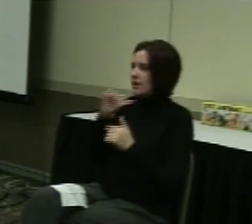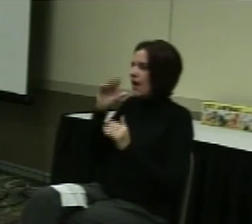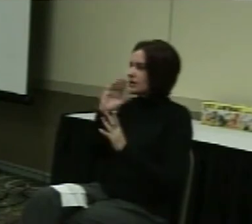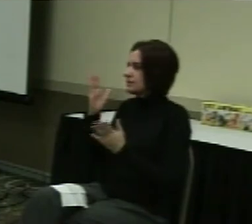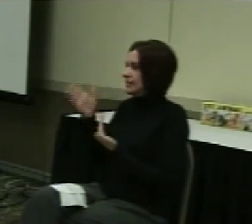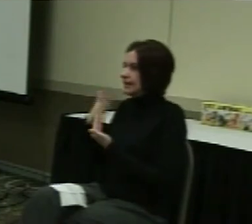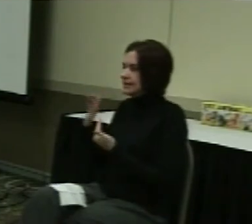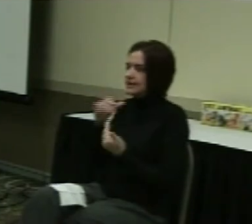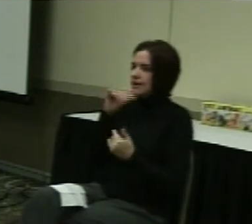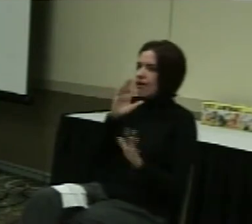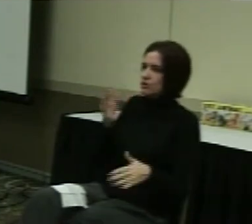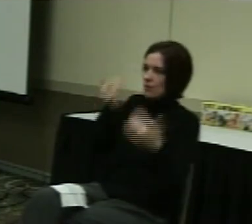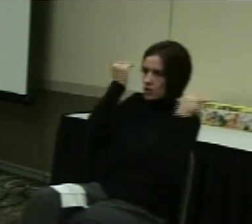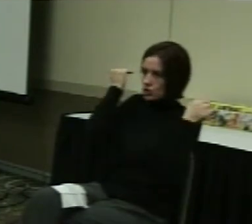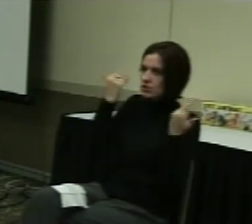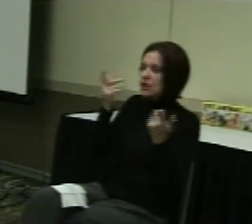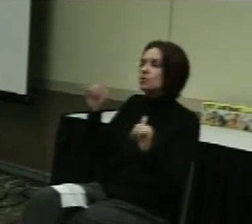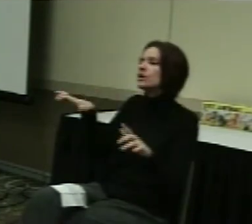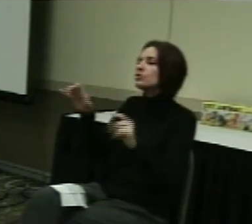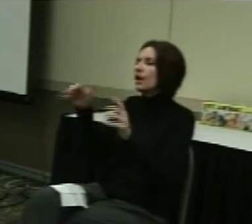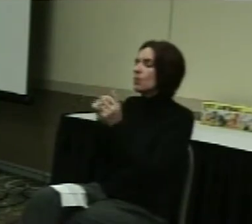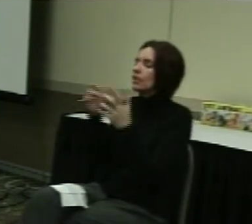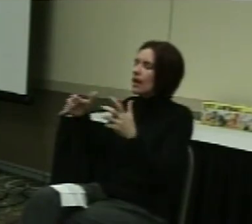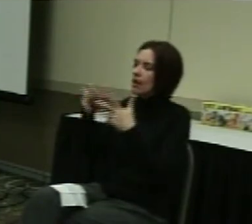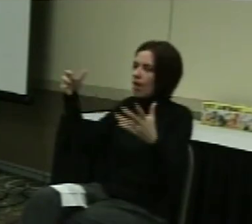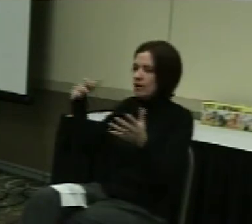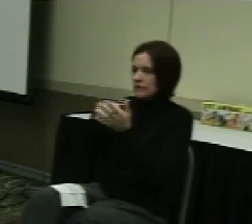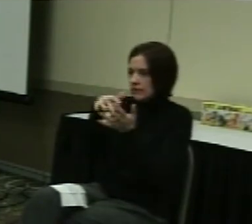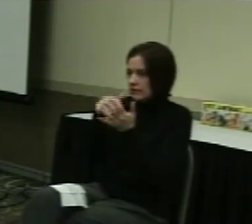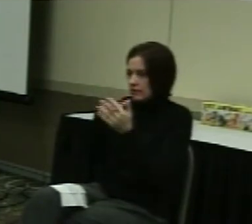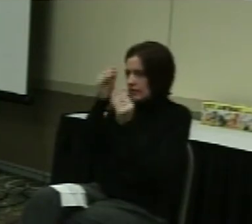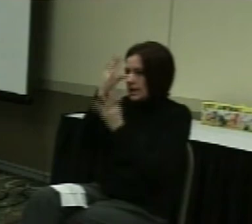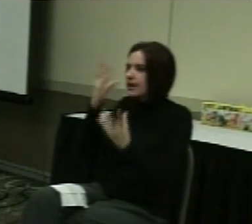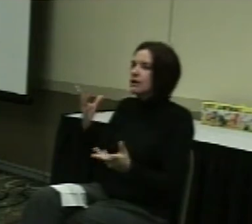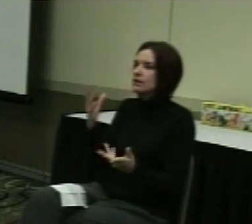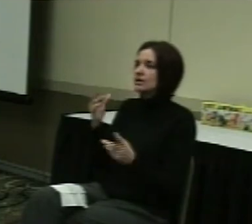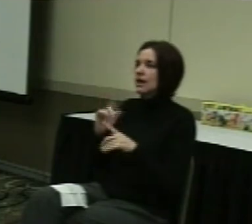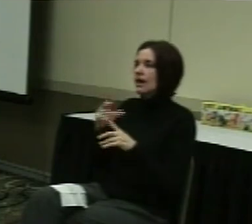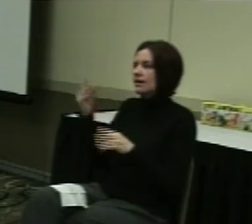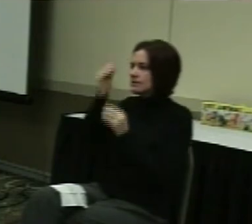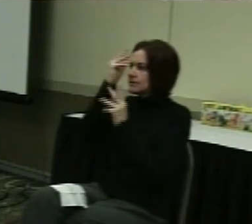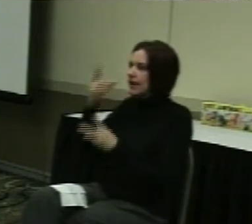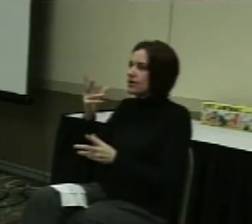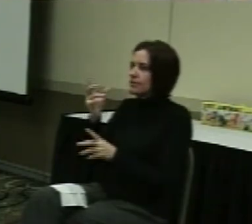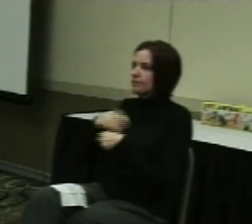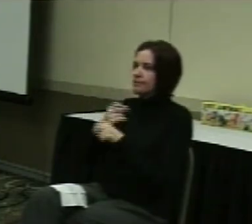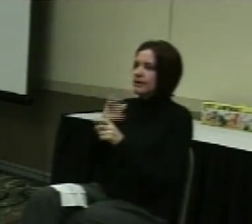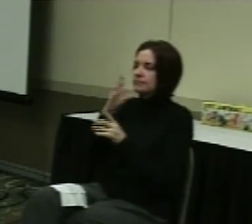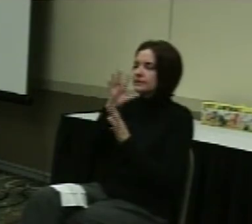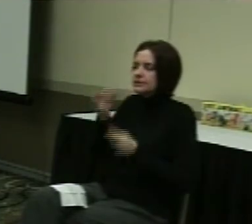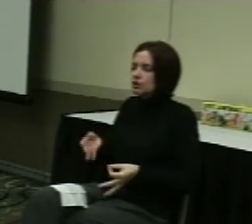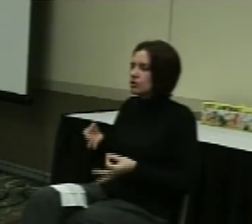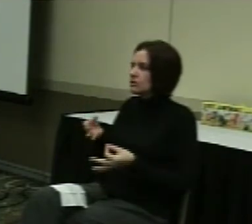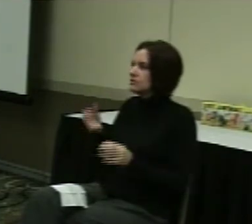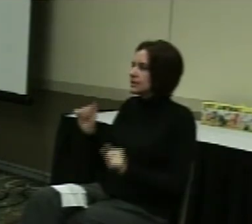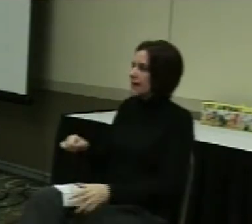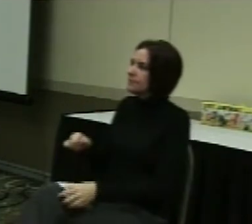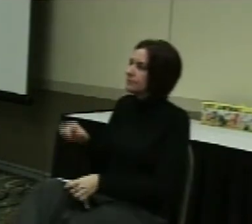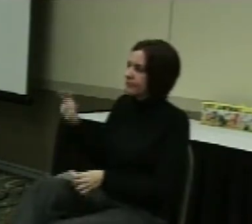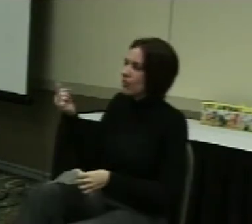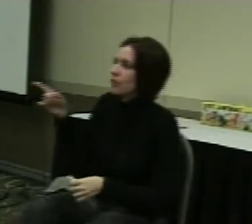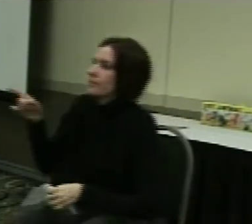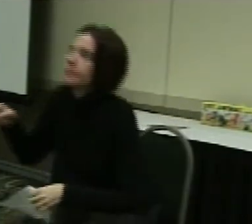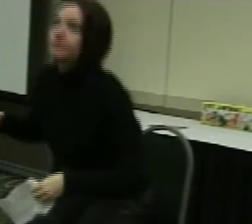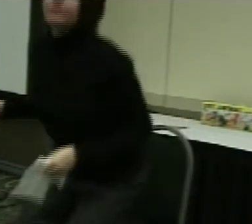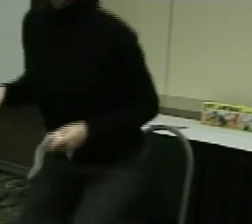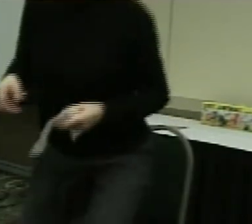without plenty assessment data and plenty data to help decision making, you know, and plenty information. Kim? I was going to say also